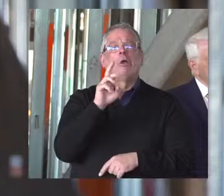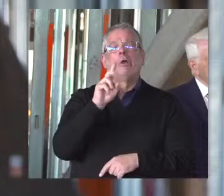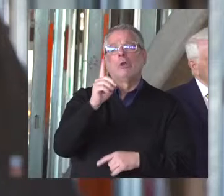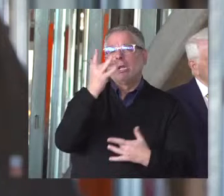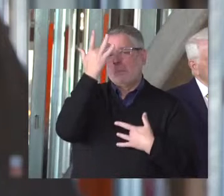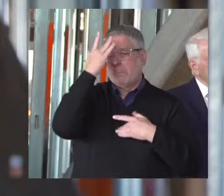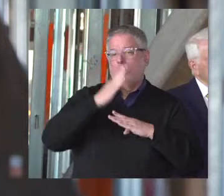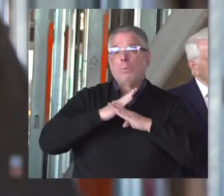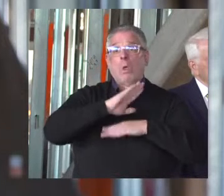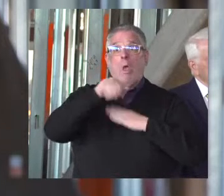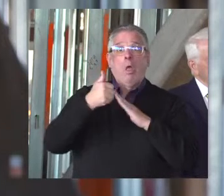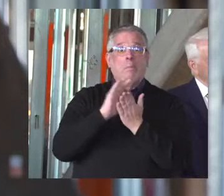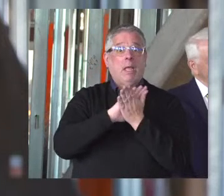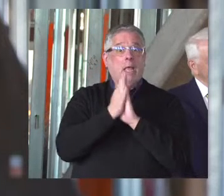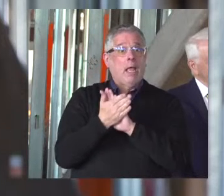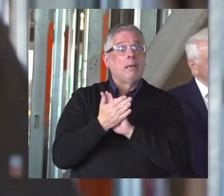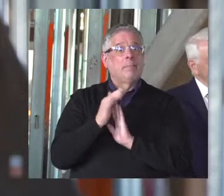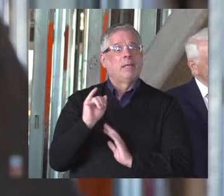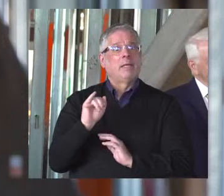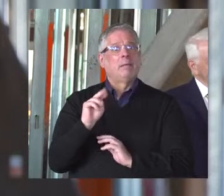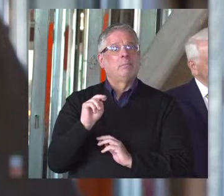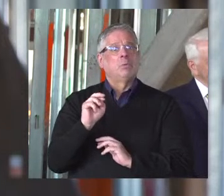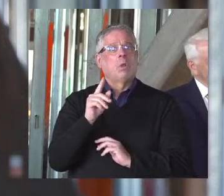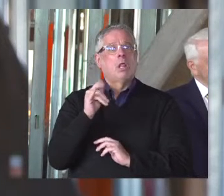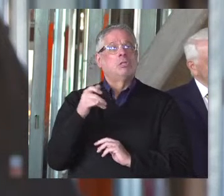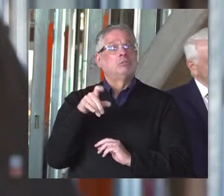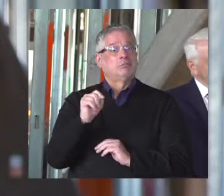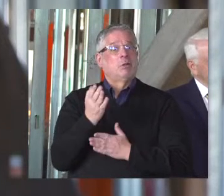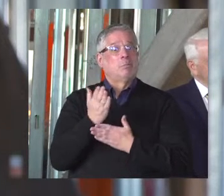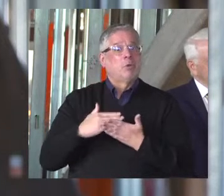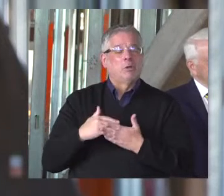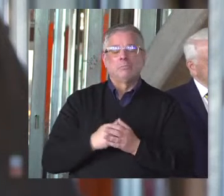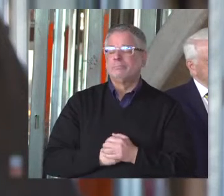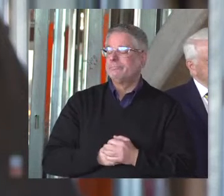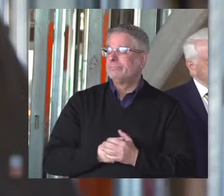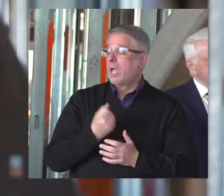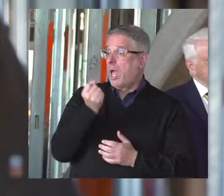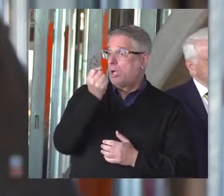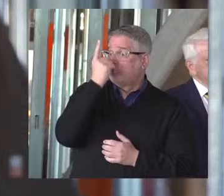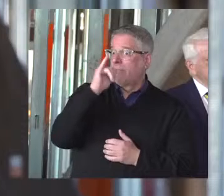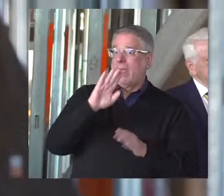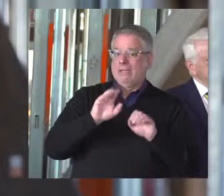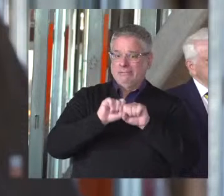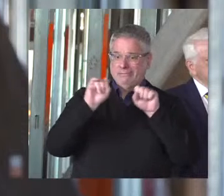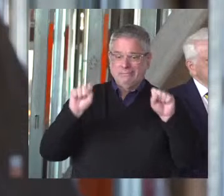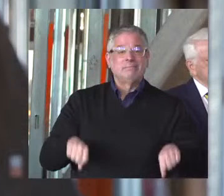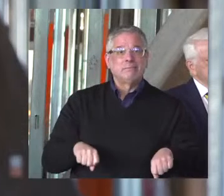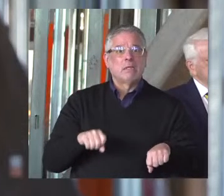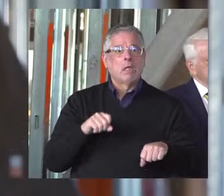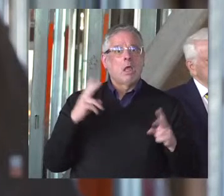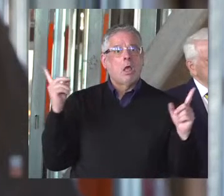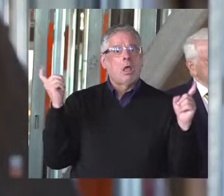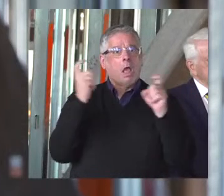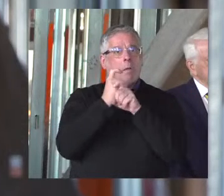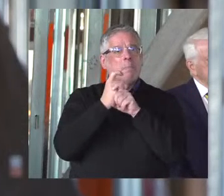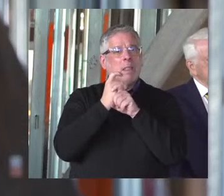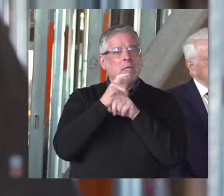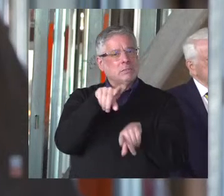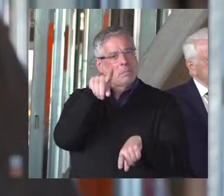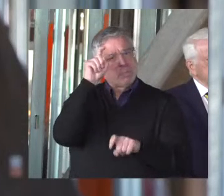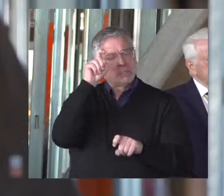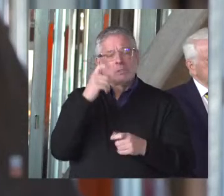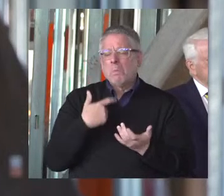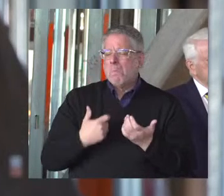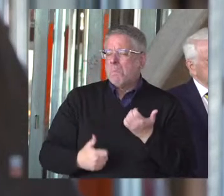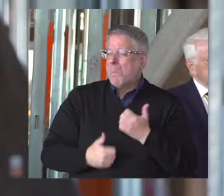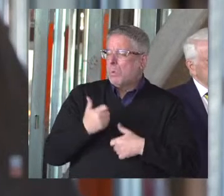became immunologists in part. The understanding of biological systems is like solving a complex jigsaw puzzle. Most